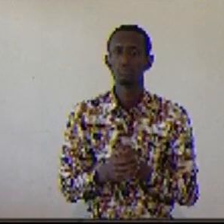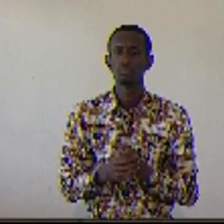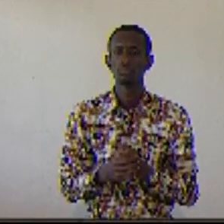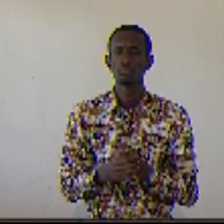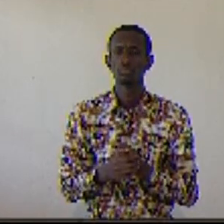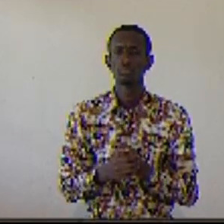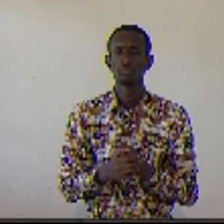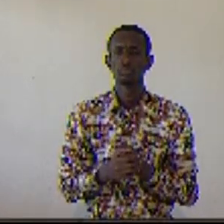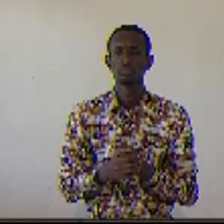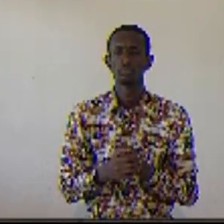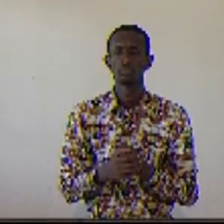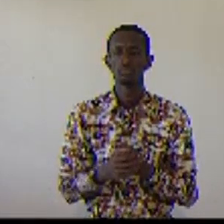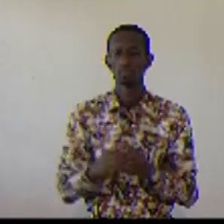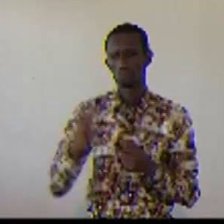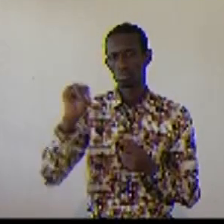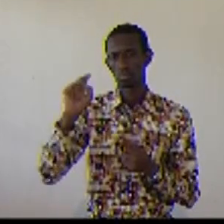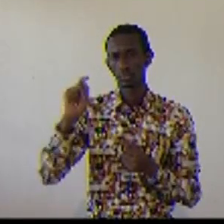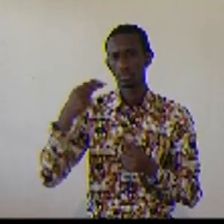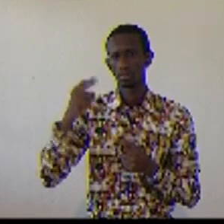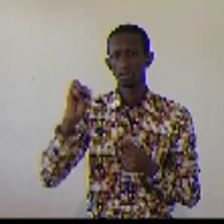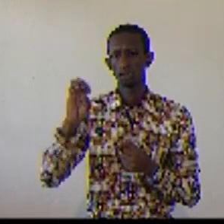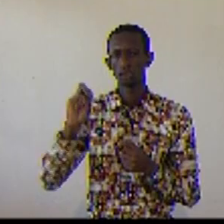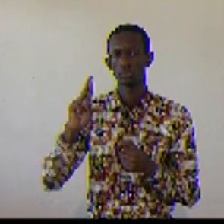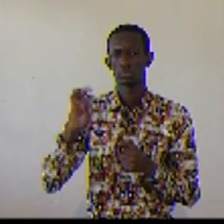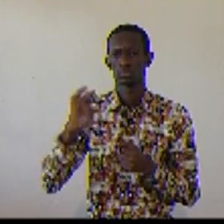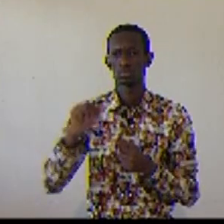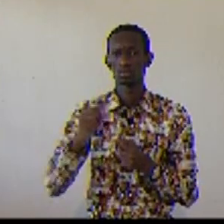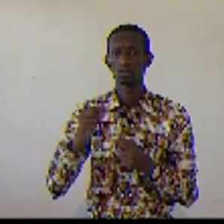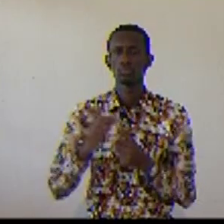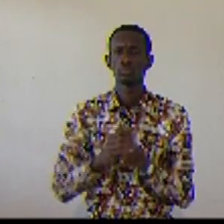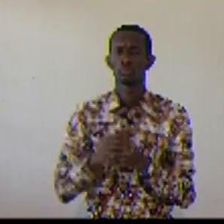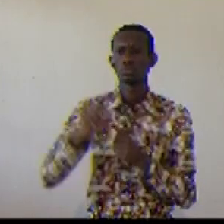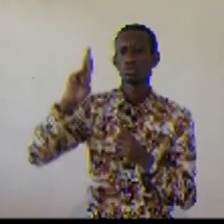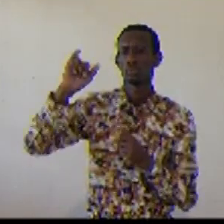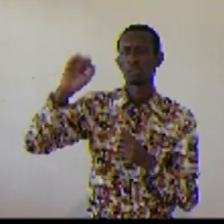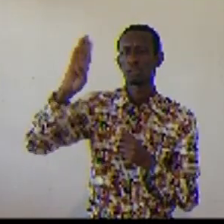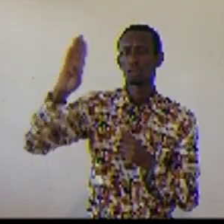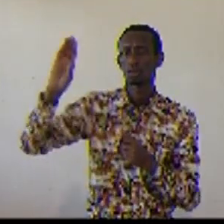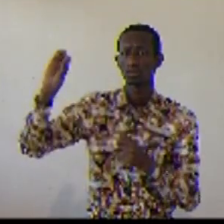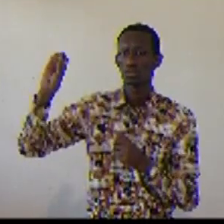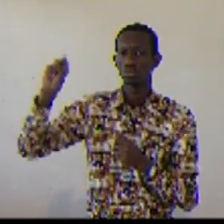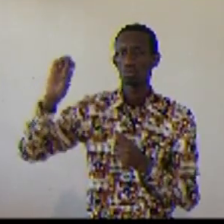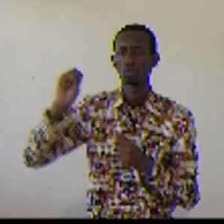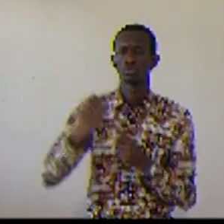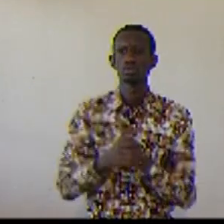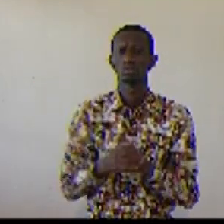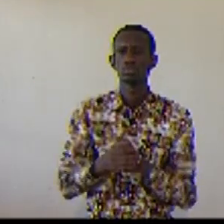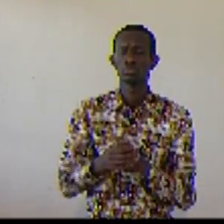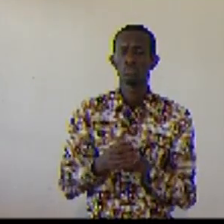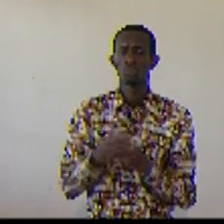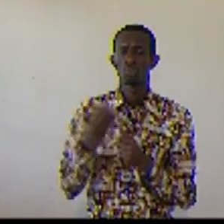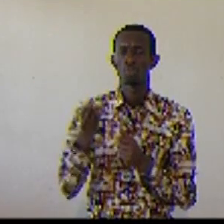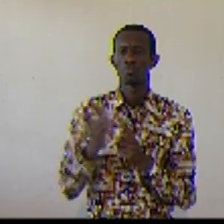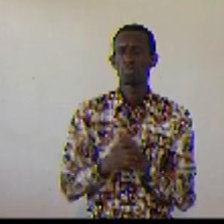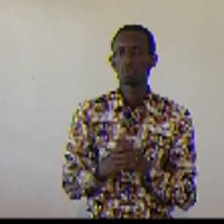Magnesium ribbon with excess dilute sulfuric acid. Magnesium ribbon with